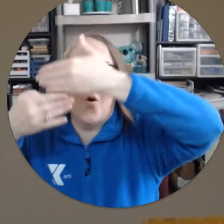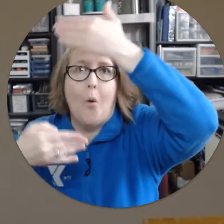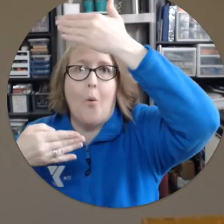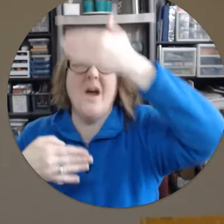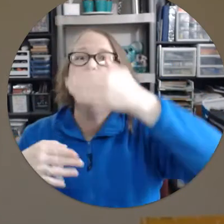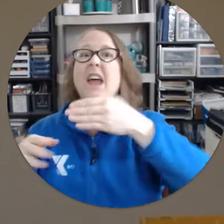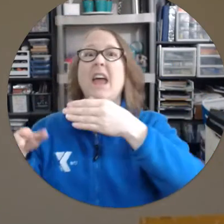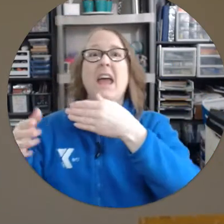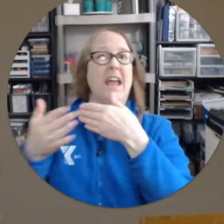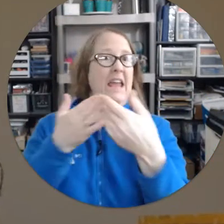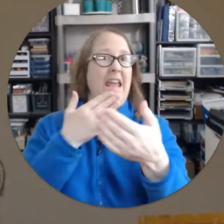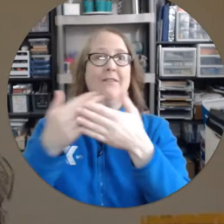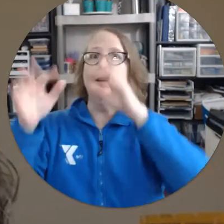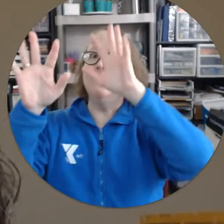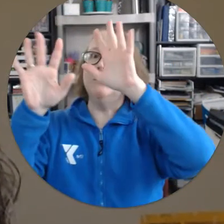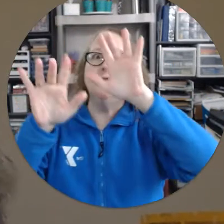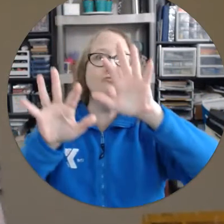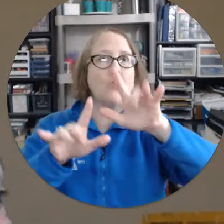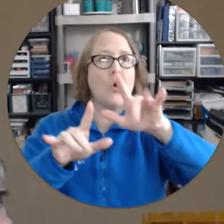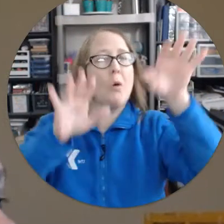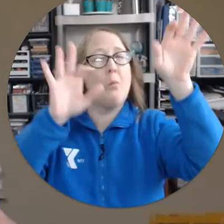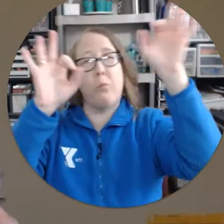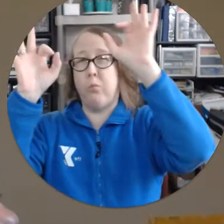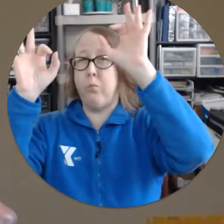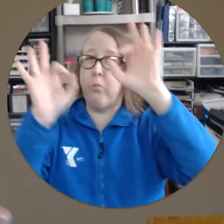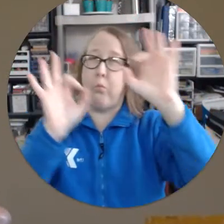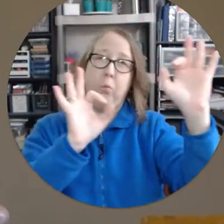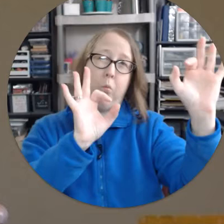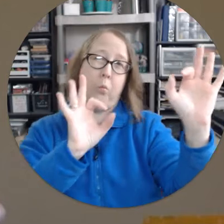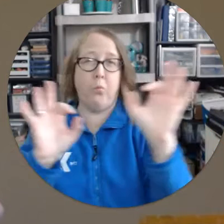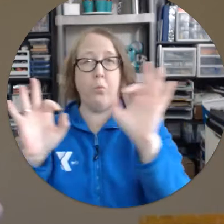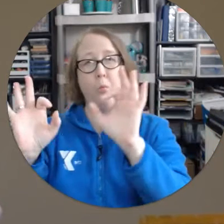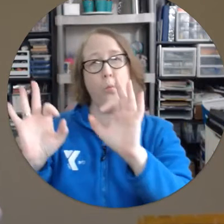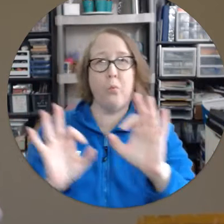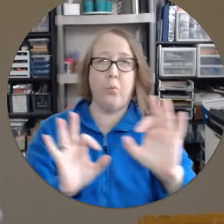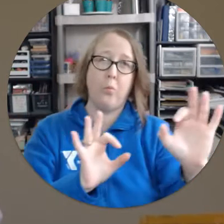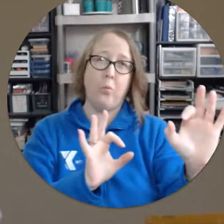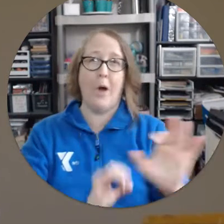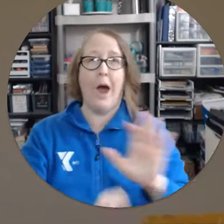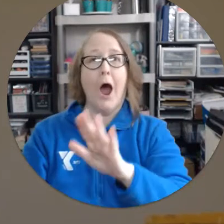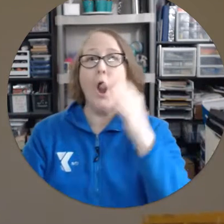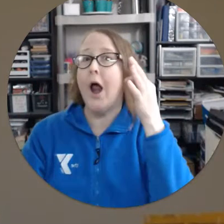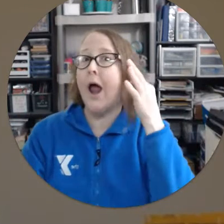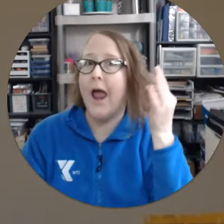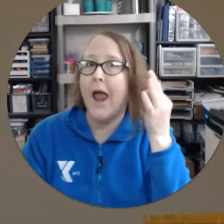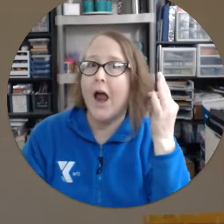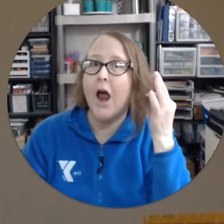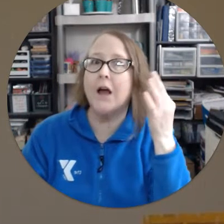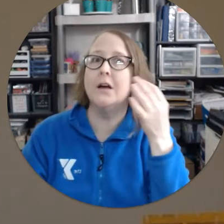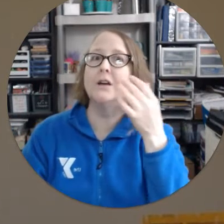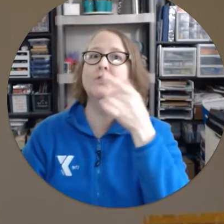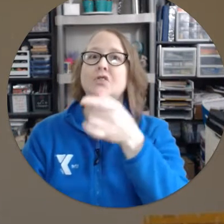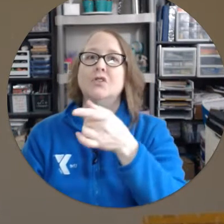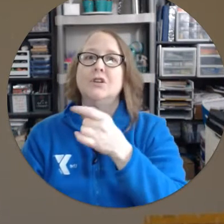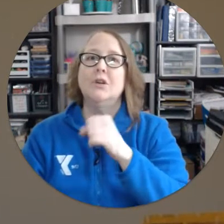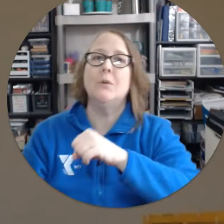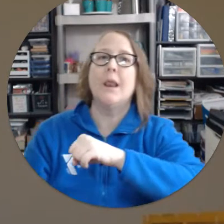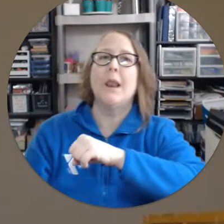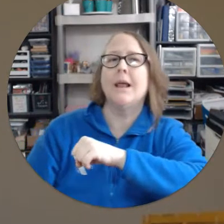Even if it was snowing big flakes down on her hair, she would lean